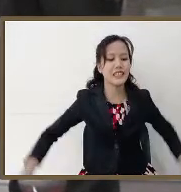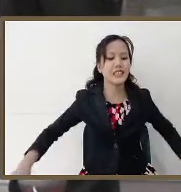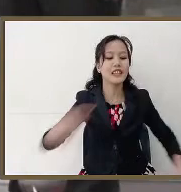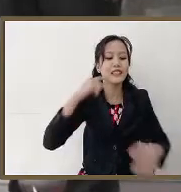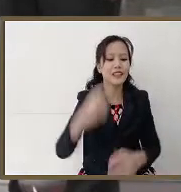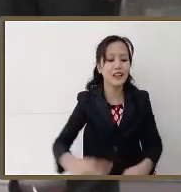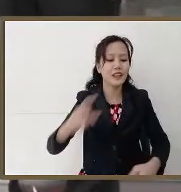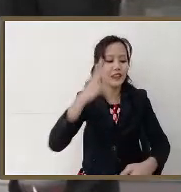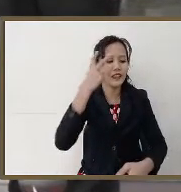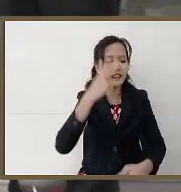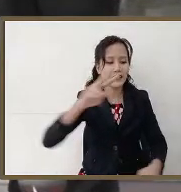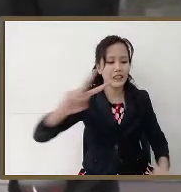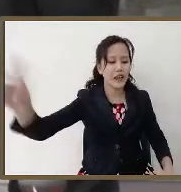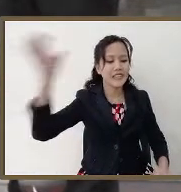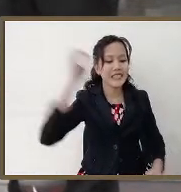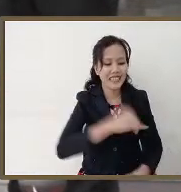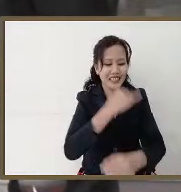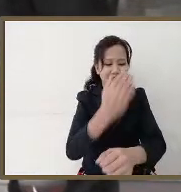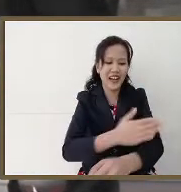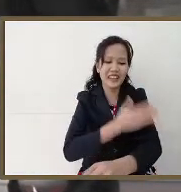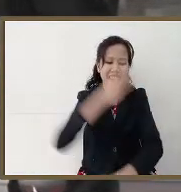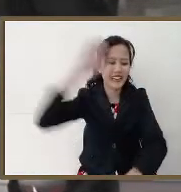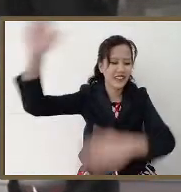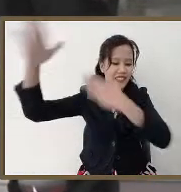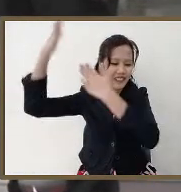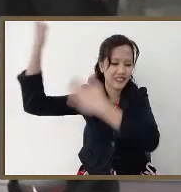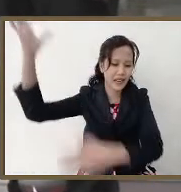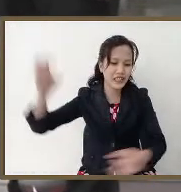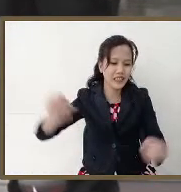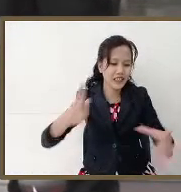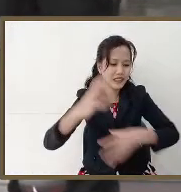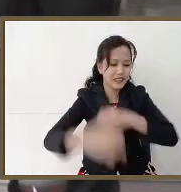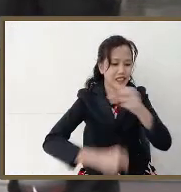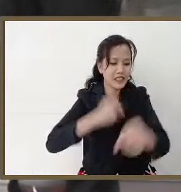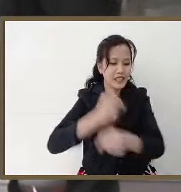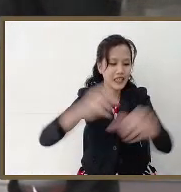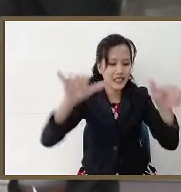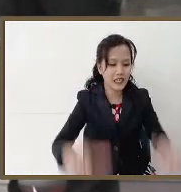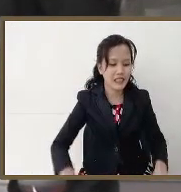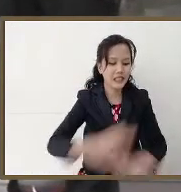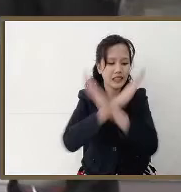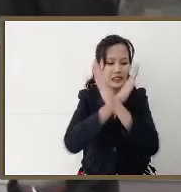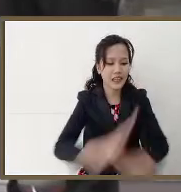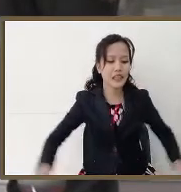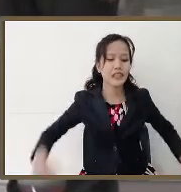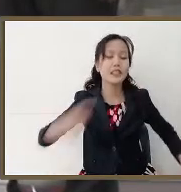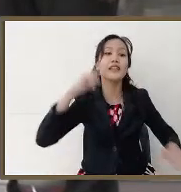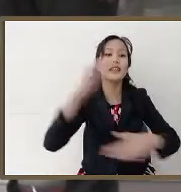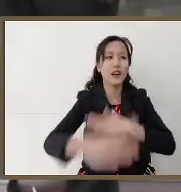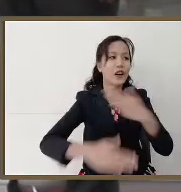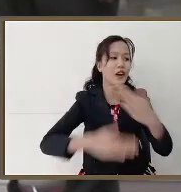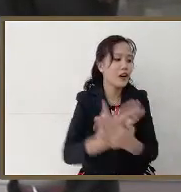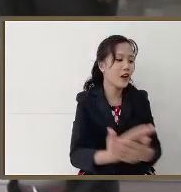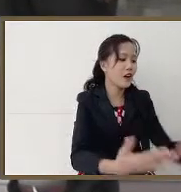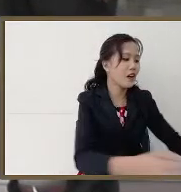say what he saw. I could sing about heaven for a million years and still I could never tell